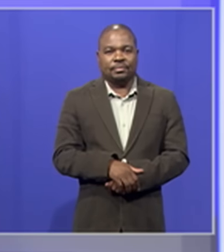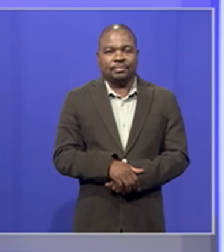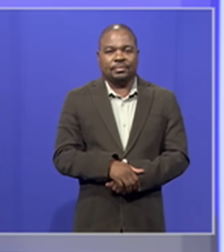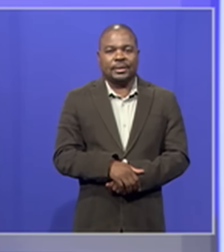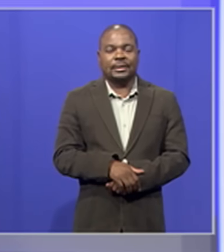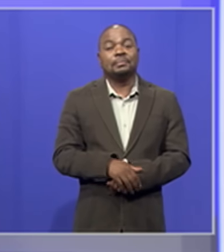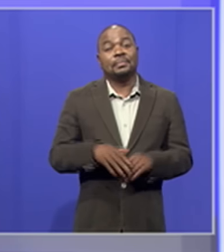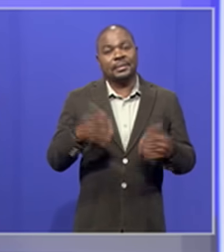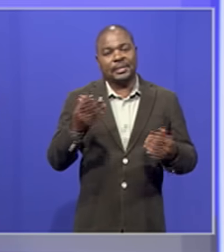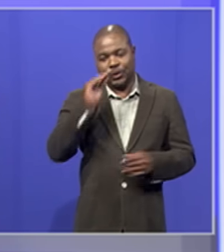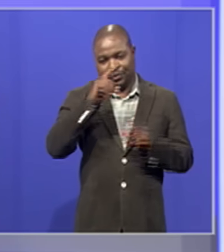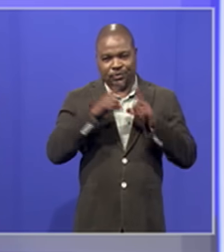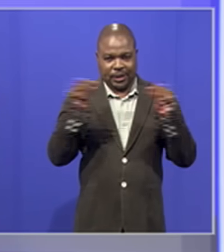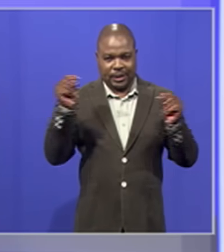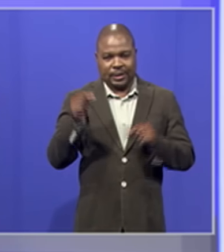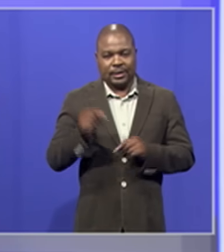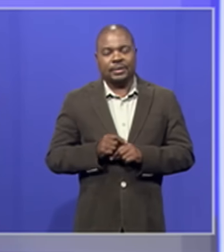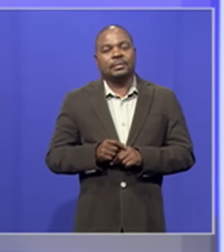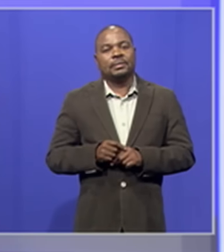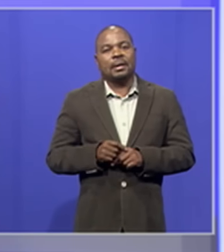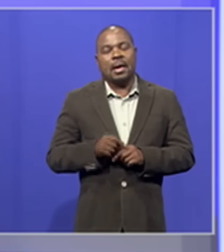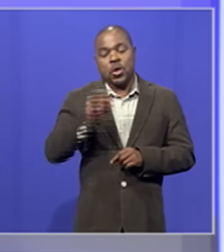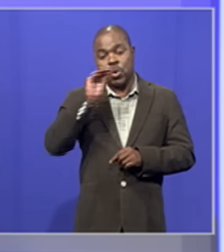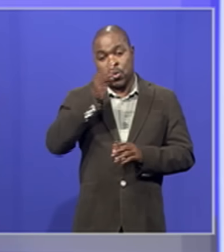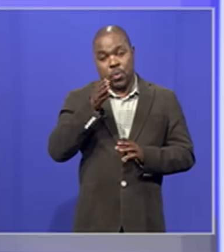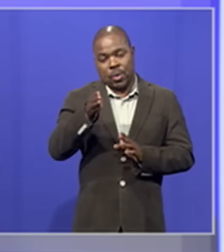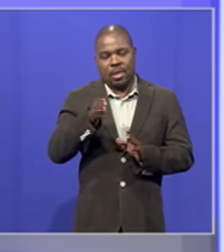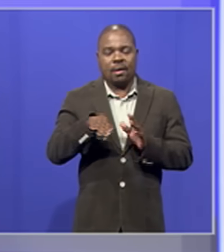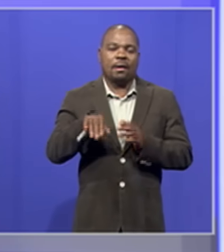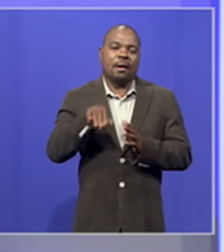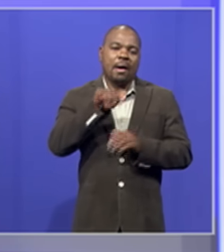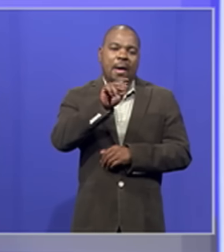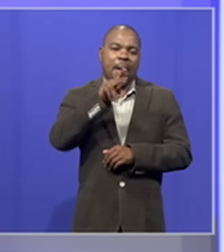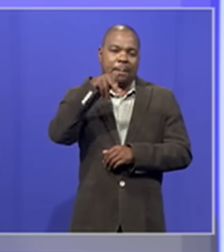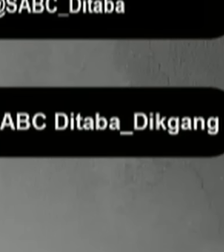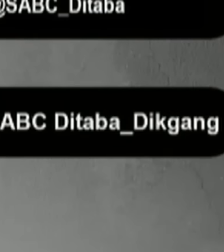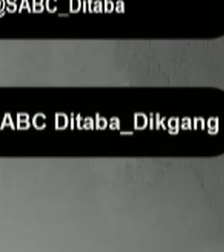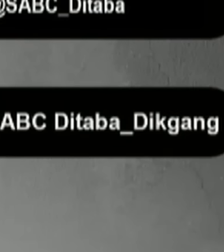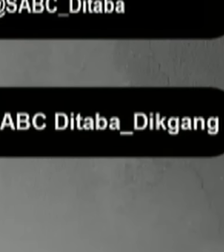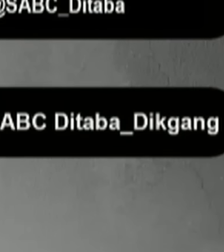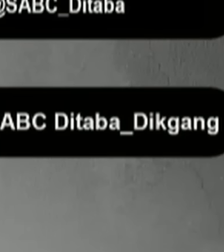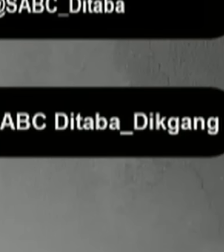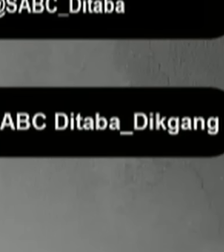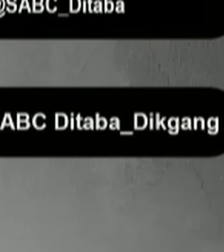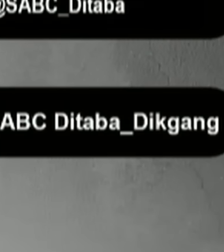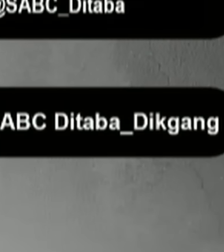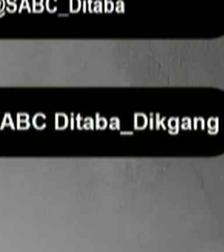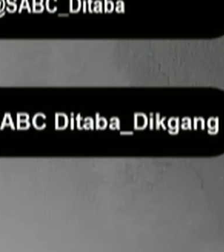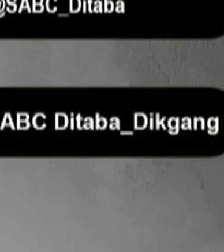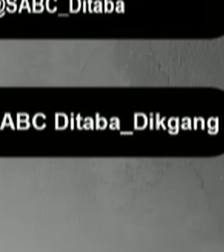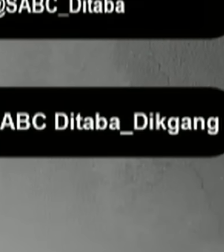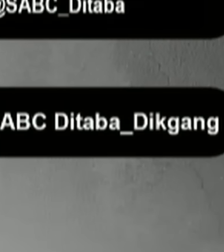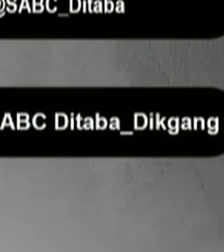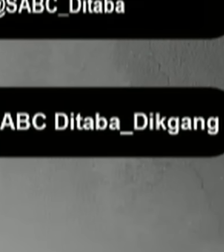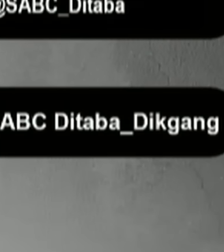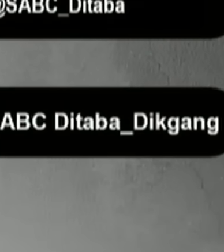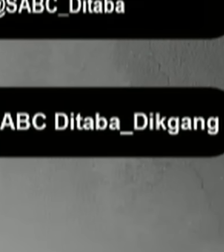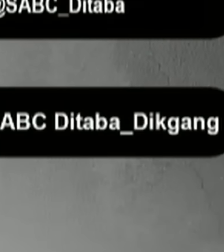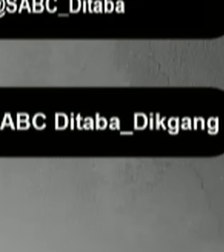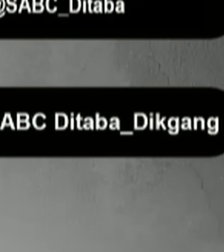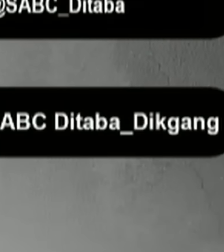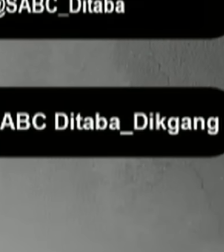Bagešo di fella mo ditaba tša rena di a hwetšagala go app ya rena SABC Plus le go marangrang a dikgokagano bjalo ka Facebook, X, YouTube. Ge šele